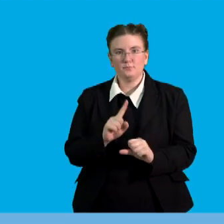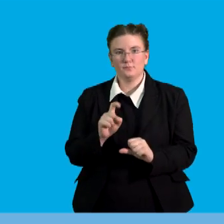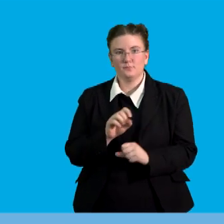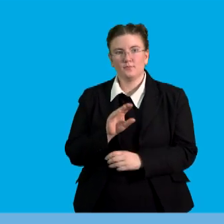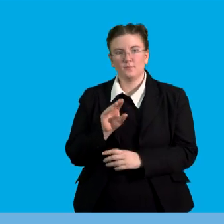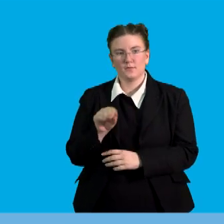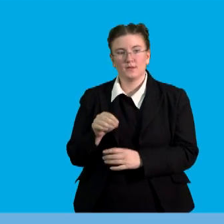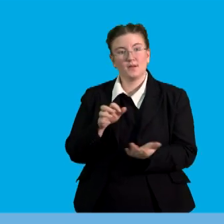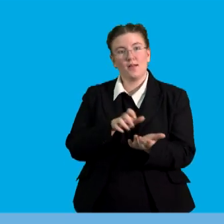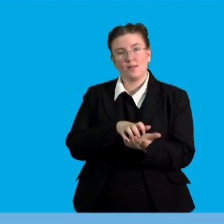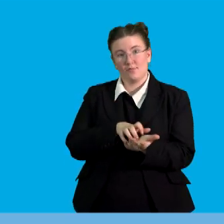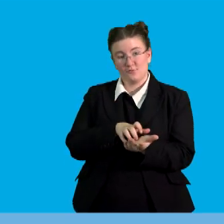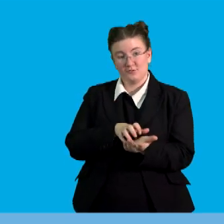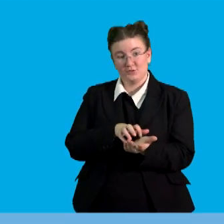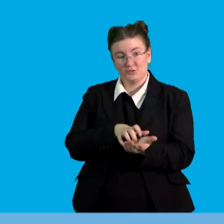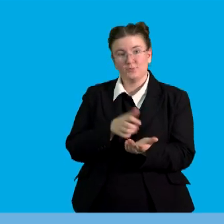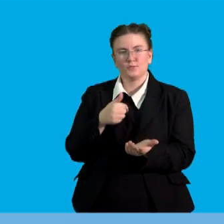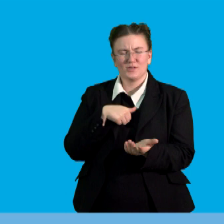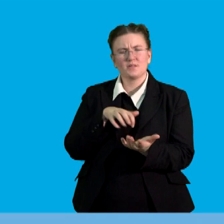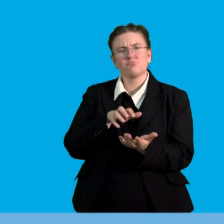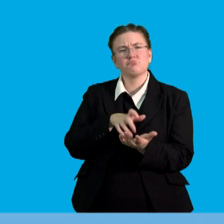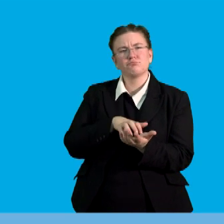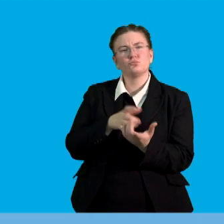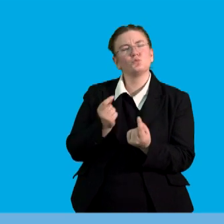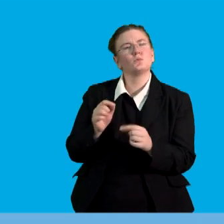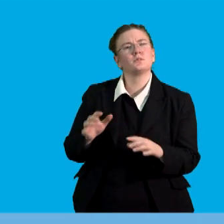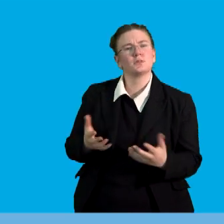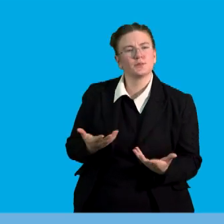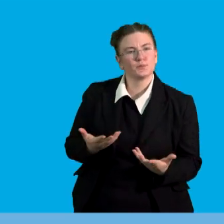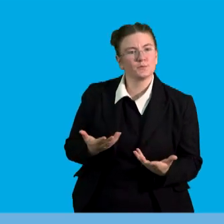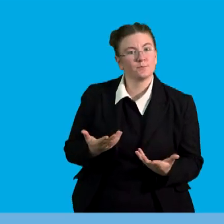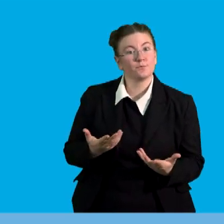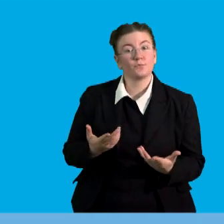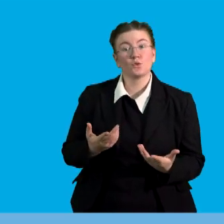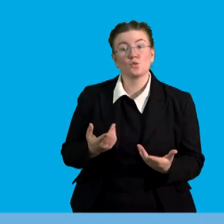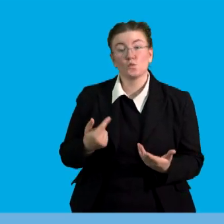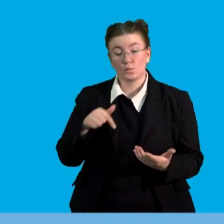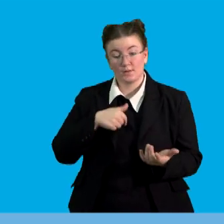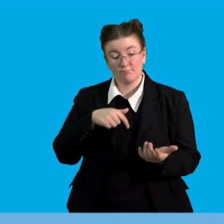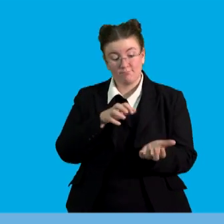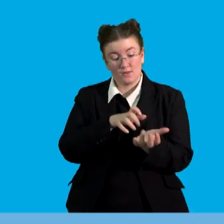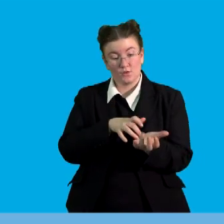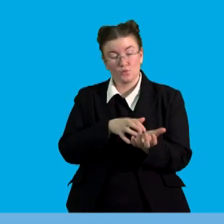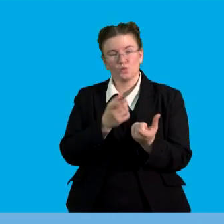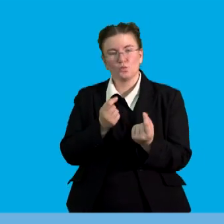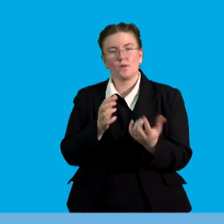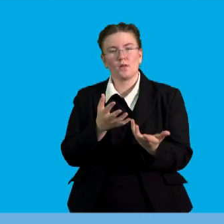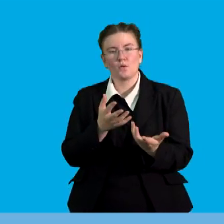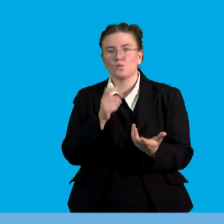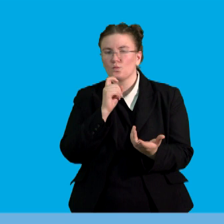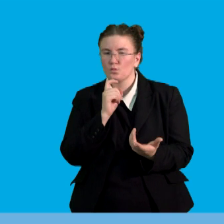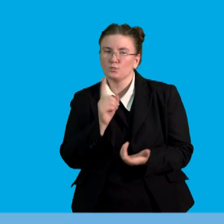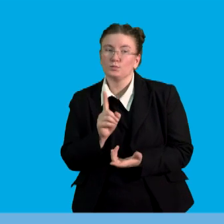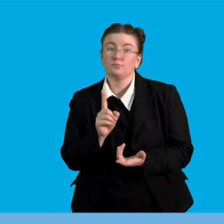is asking us to do a calculation. How do we do that calculation, and what do we use to do the